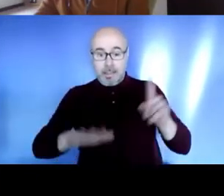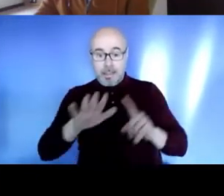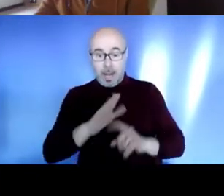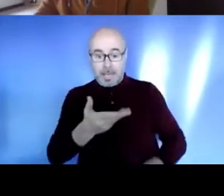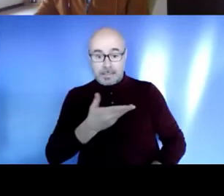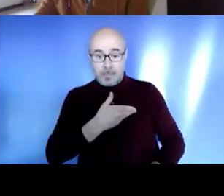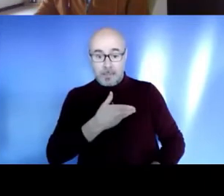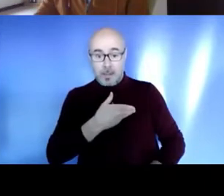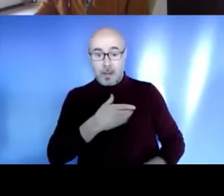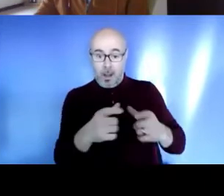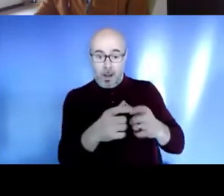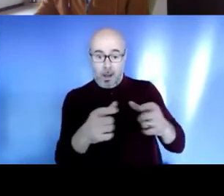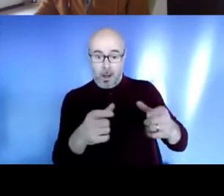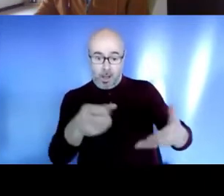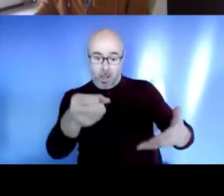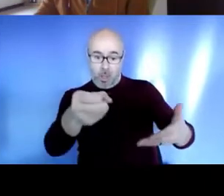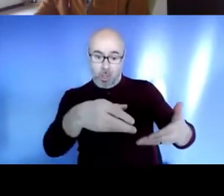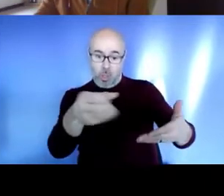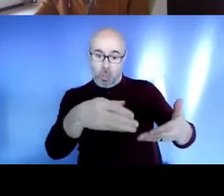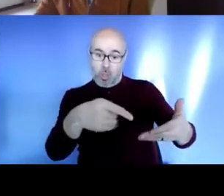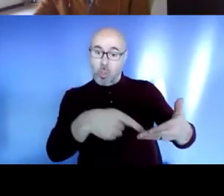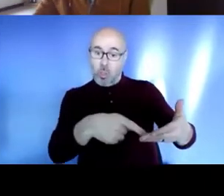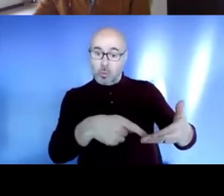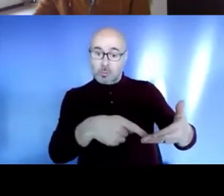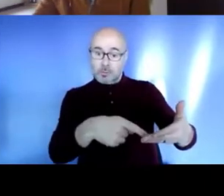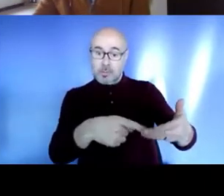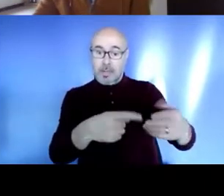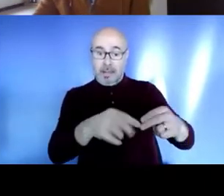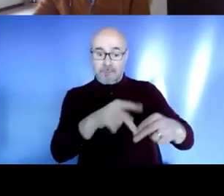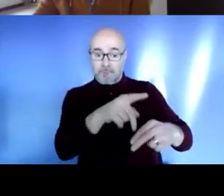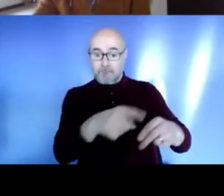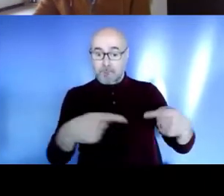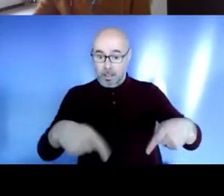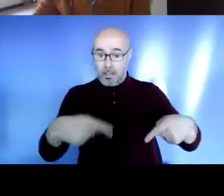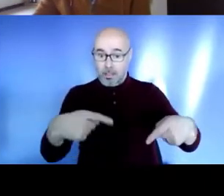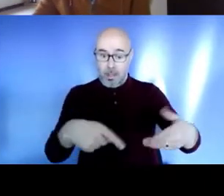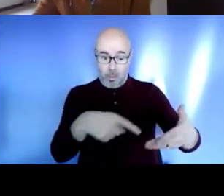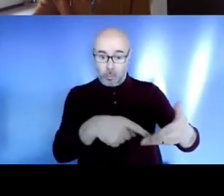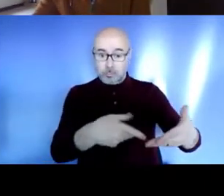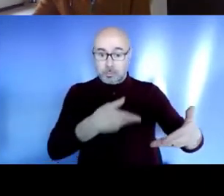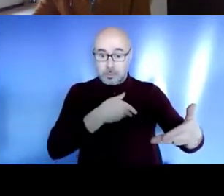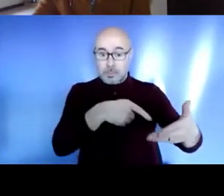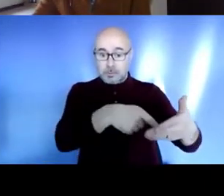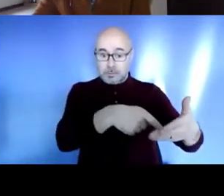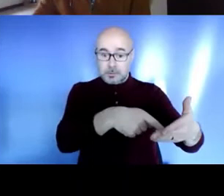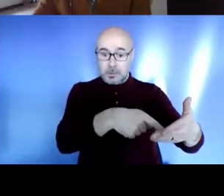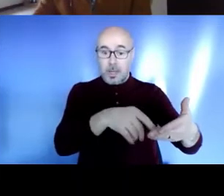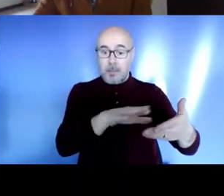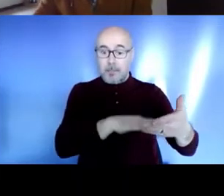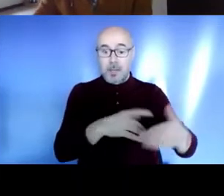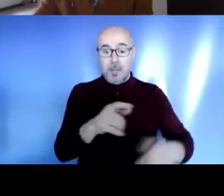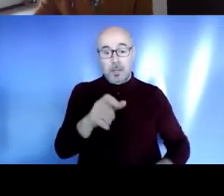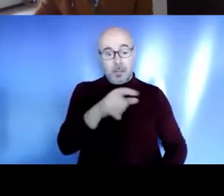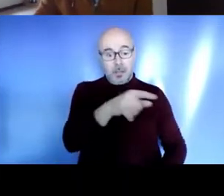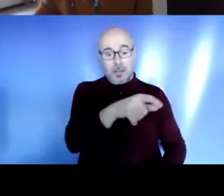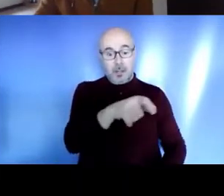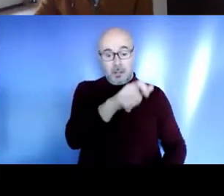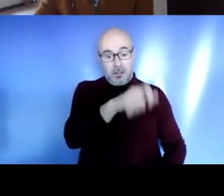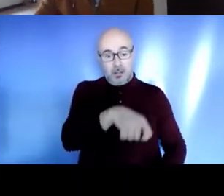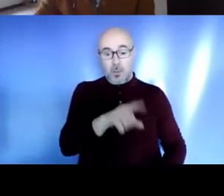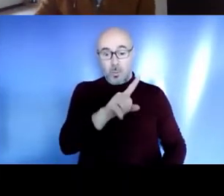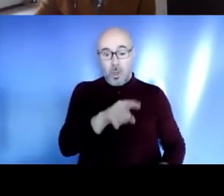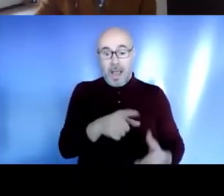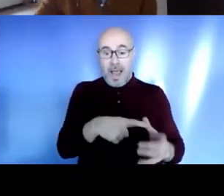card is due to have the travel entitlement product loaded onto it, then the young person simply taps a button on the app